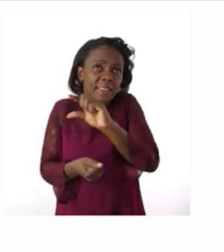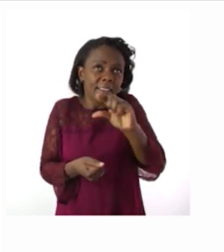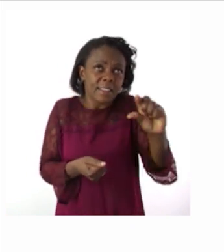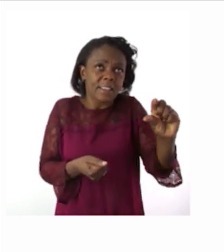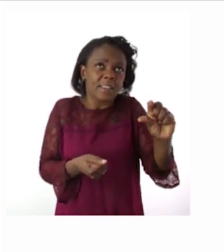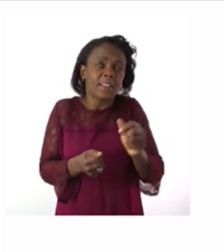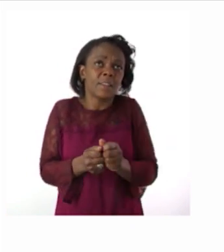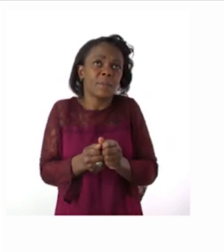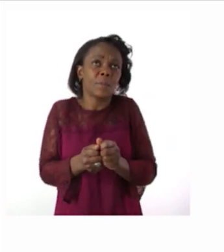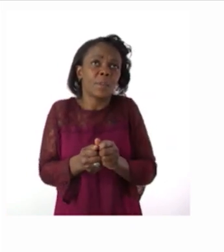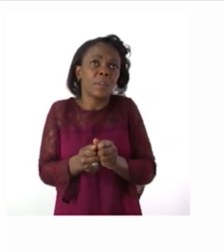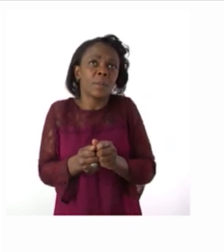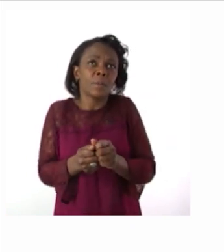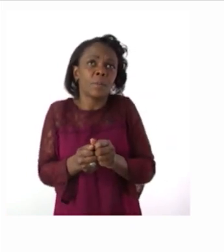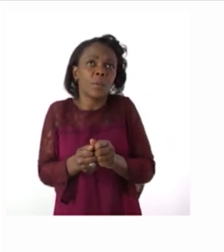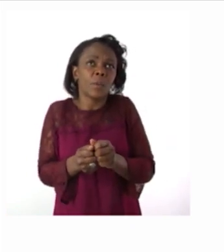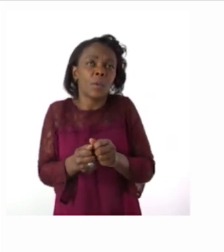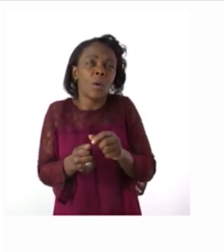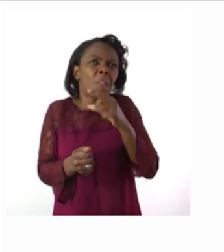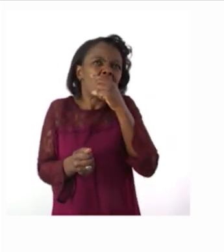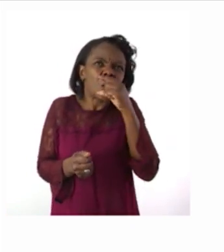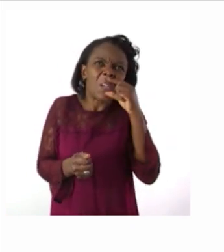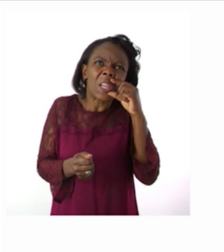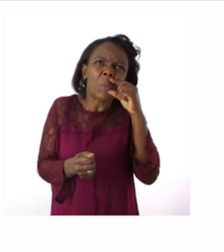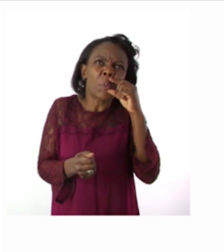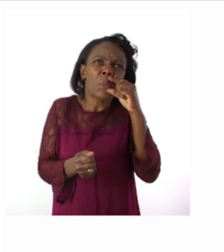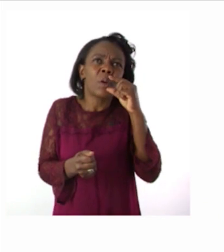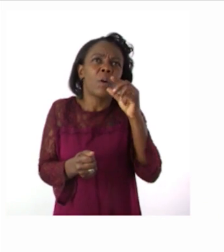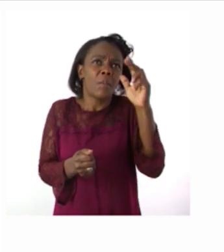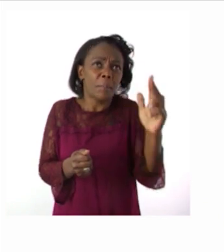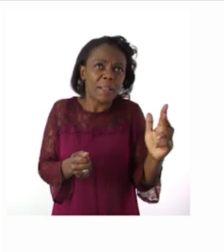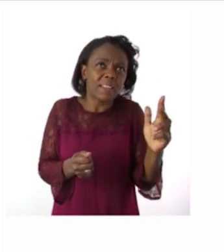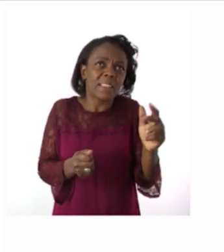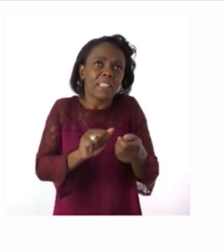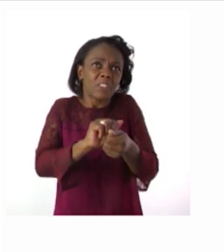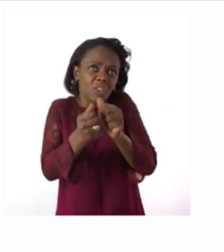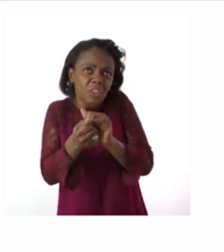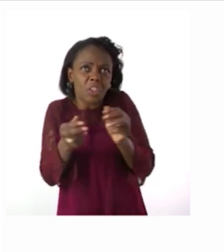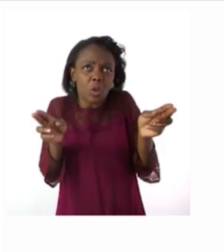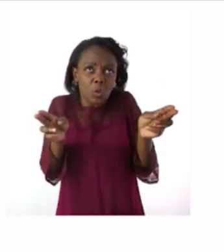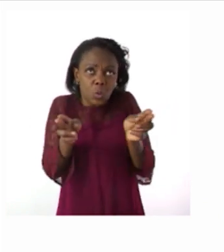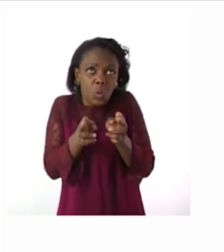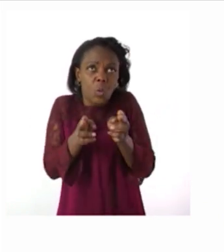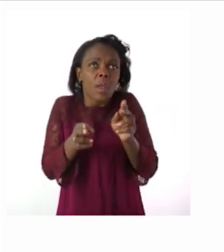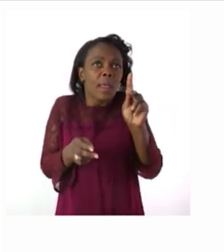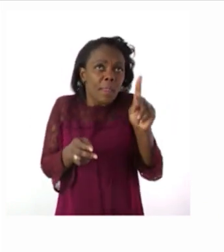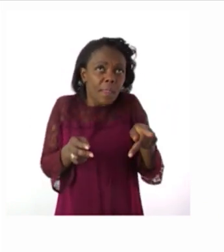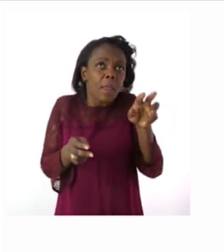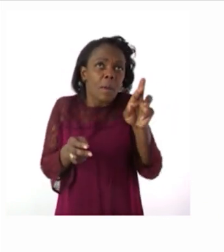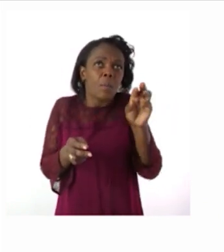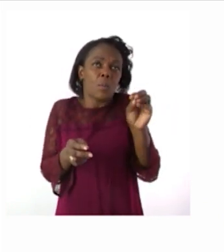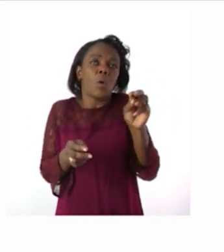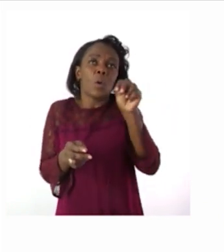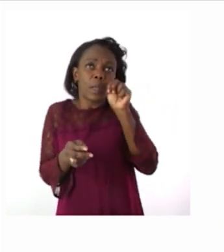have to change the underlined word or words to a pronoun. So this is a bit challenging. We first have to know whom